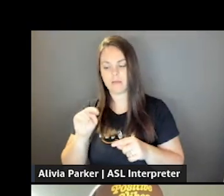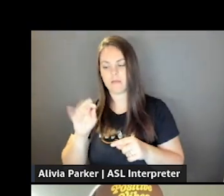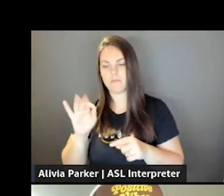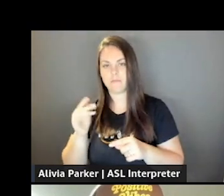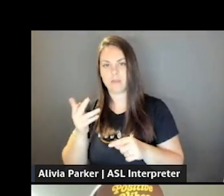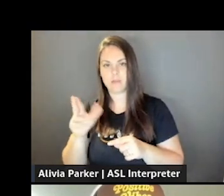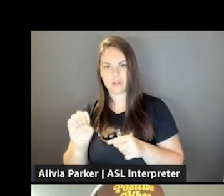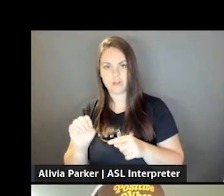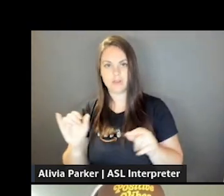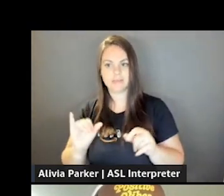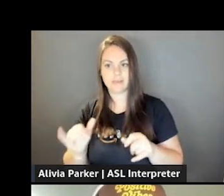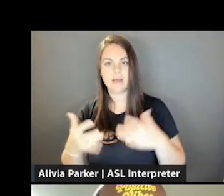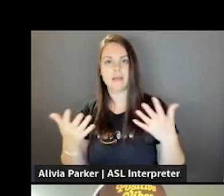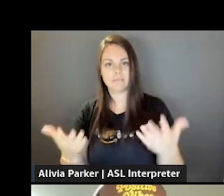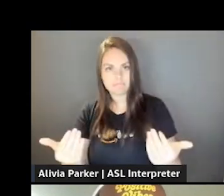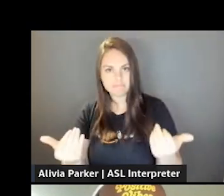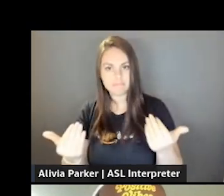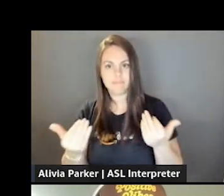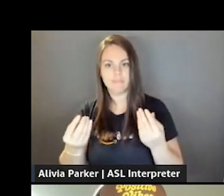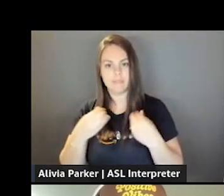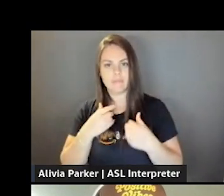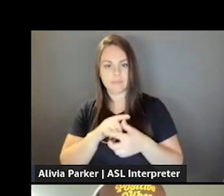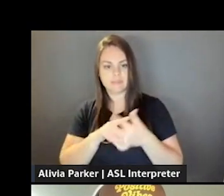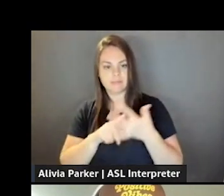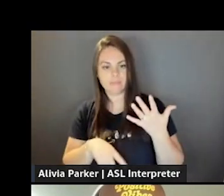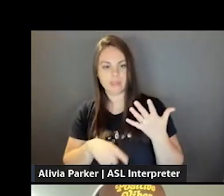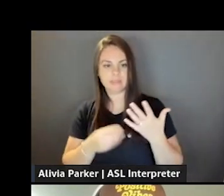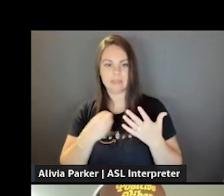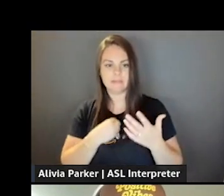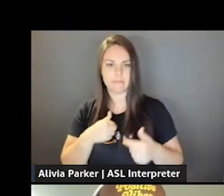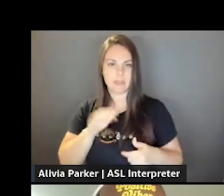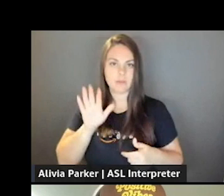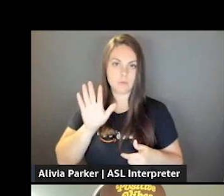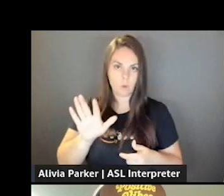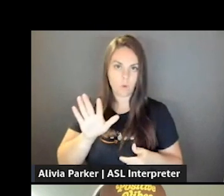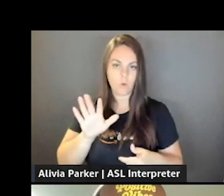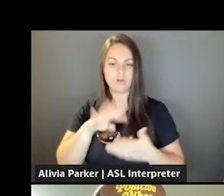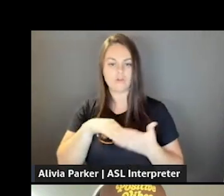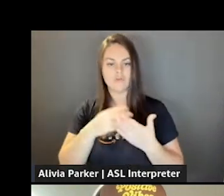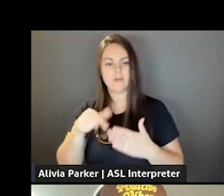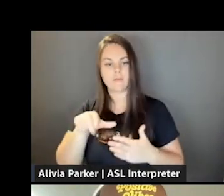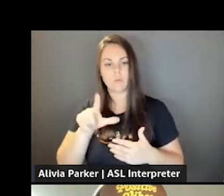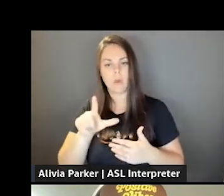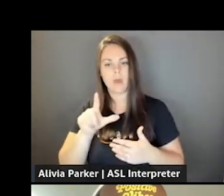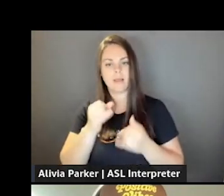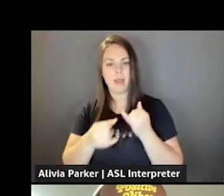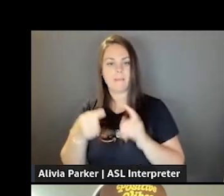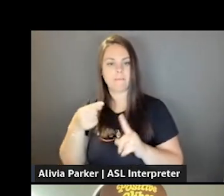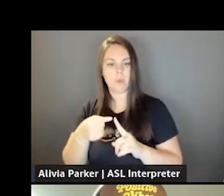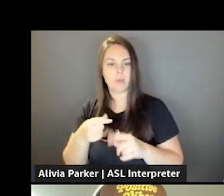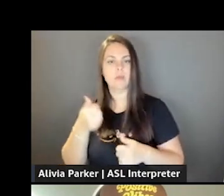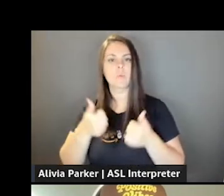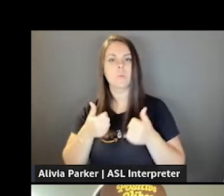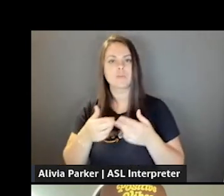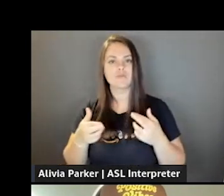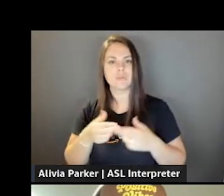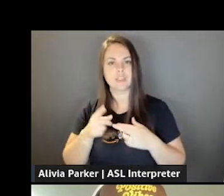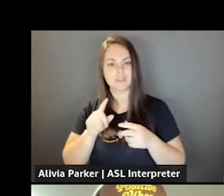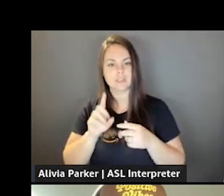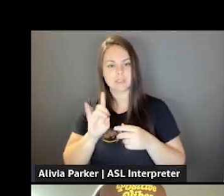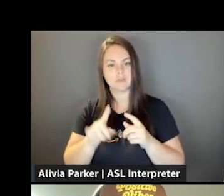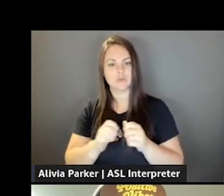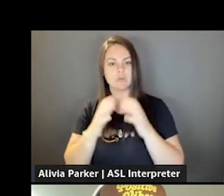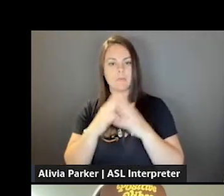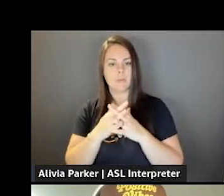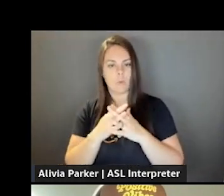me some things here. Give me your GraphQL endpoint. I'm going to go ahead and paste that in just like that. What region did you deploy this in? Right? What is